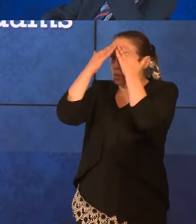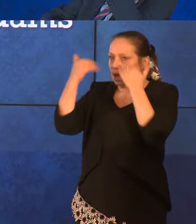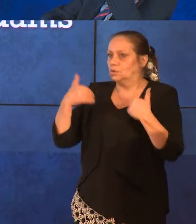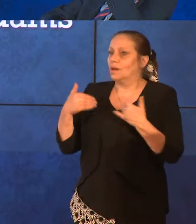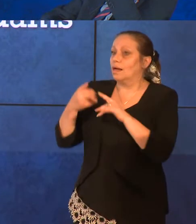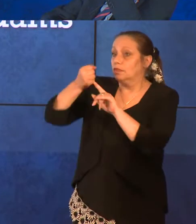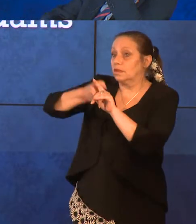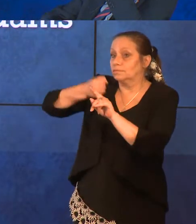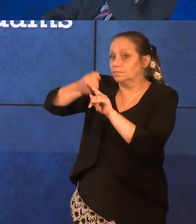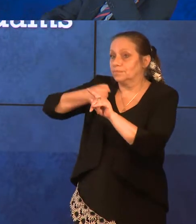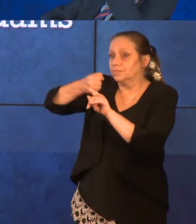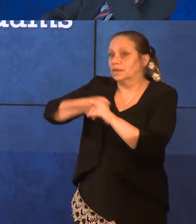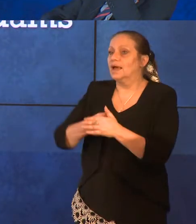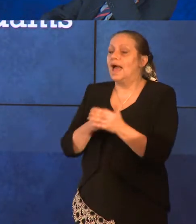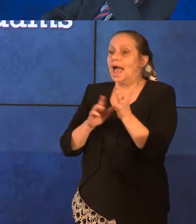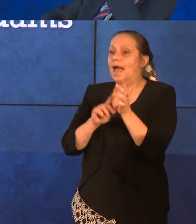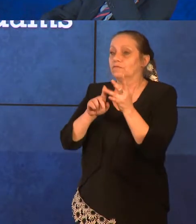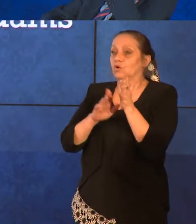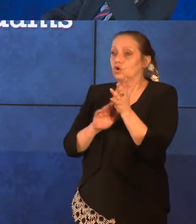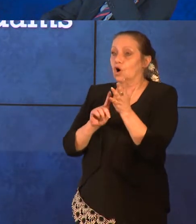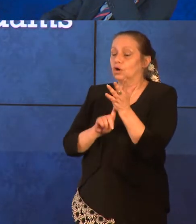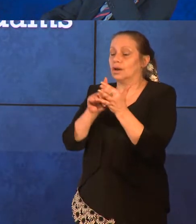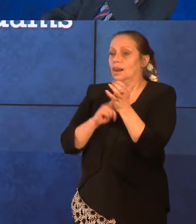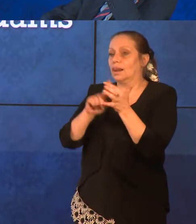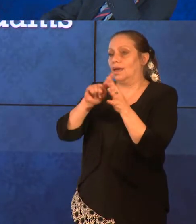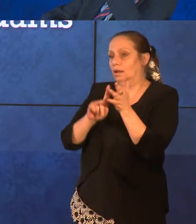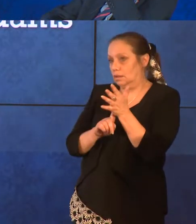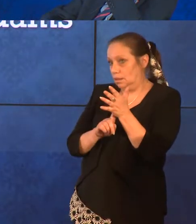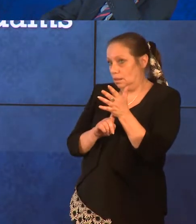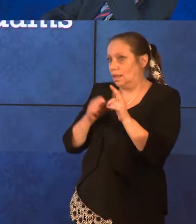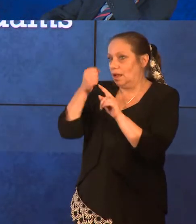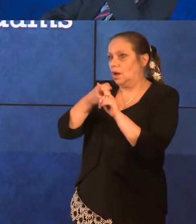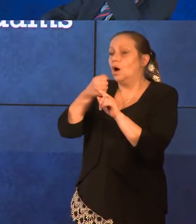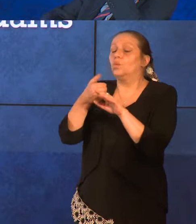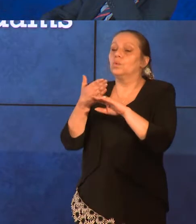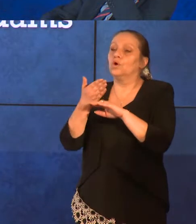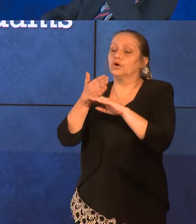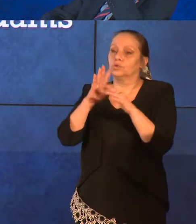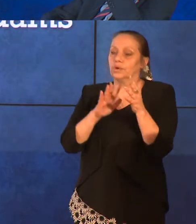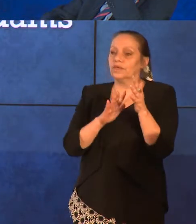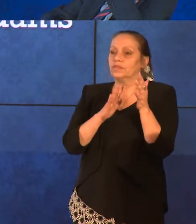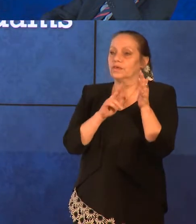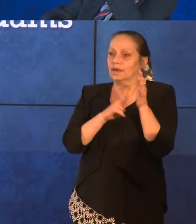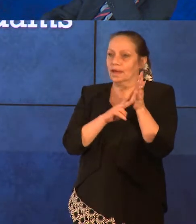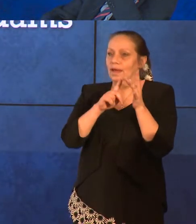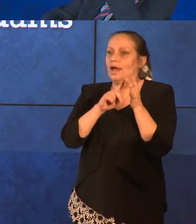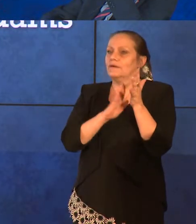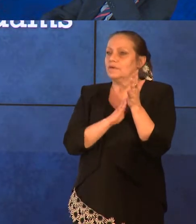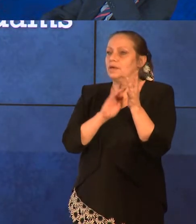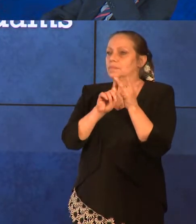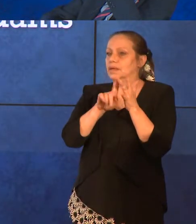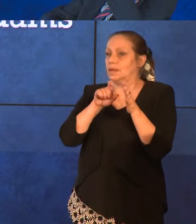the non-legal advocates, worked with Tandem and VIMIAC and DHHS to co-design